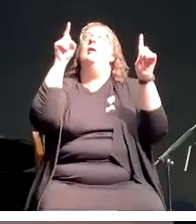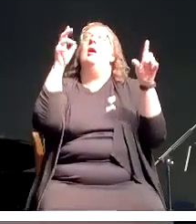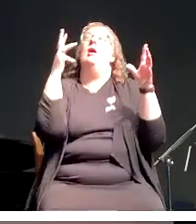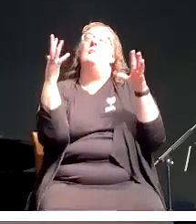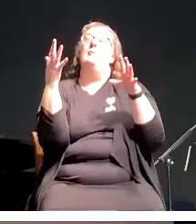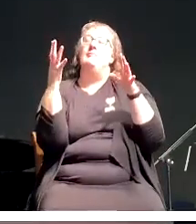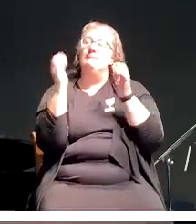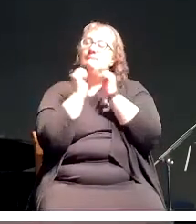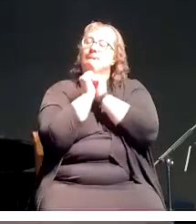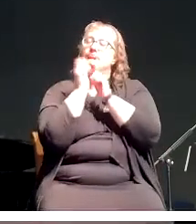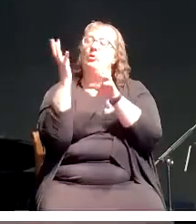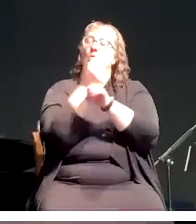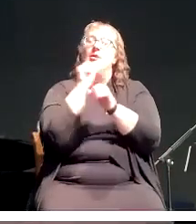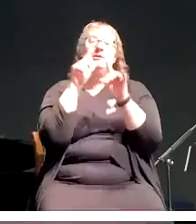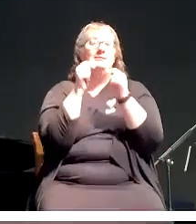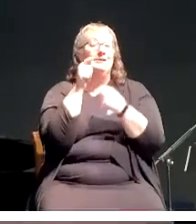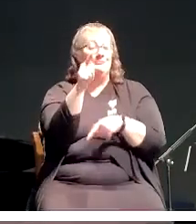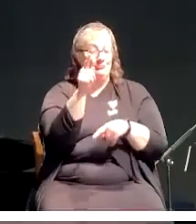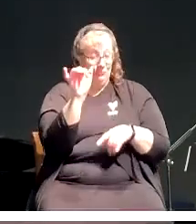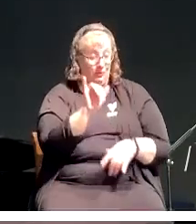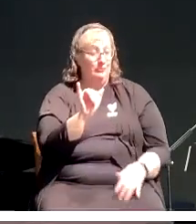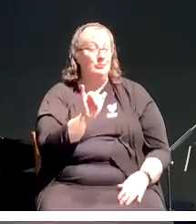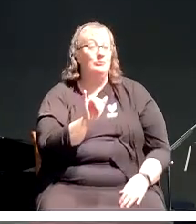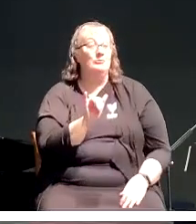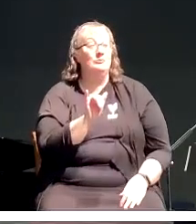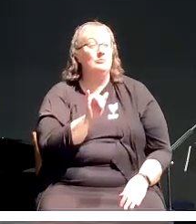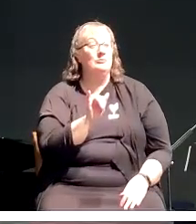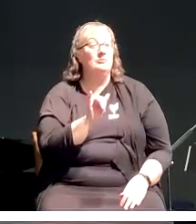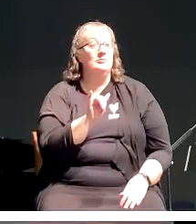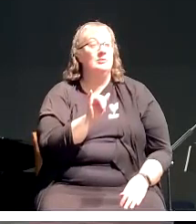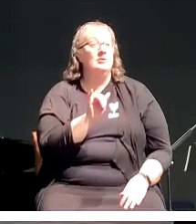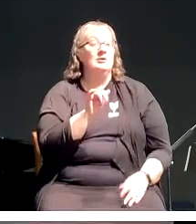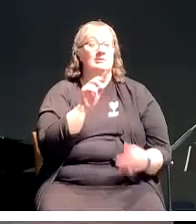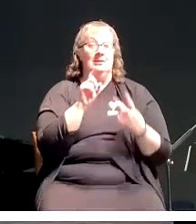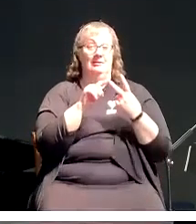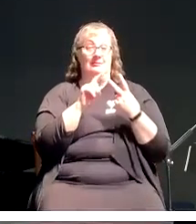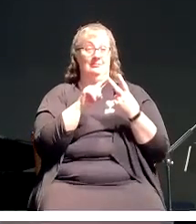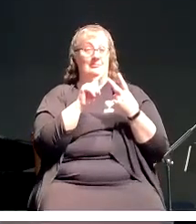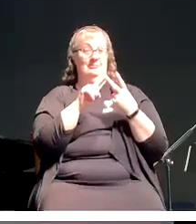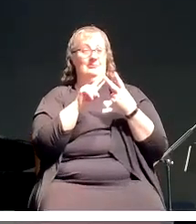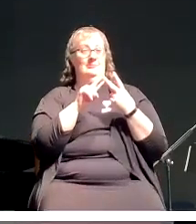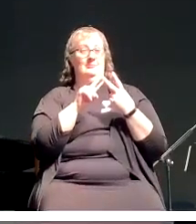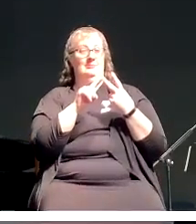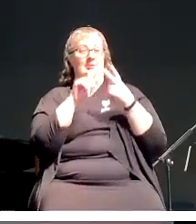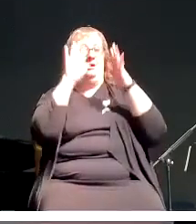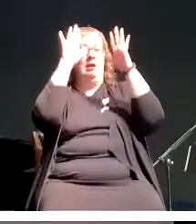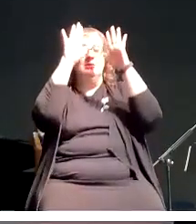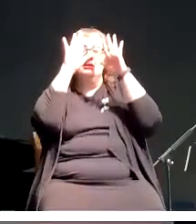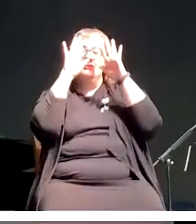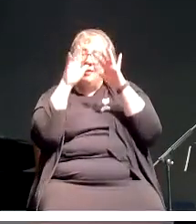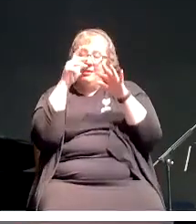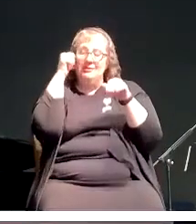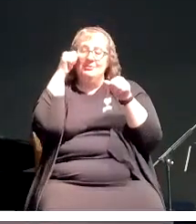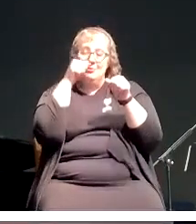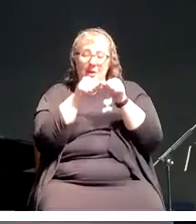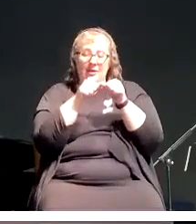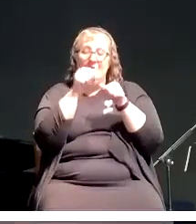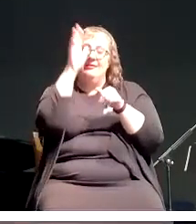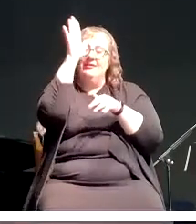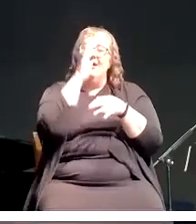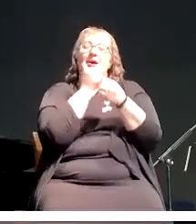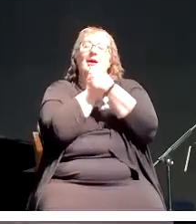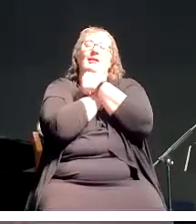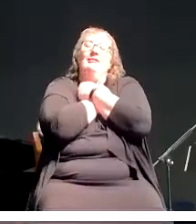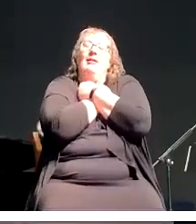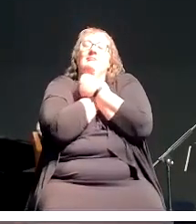winning team, and guess what? You can be too. And second, it's an amazing reminder that God loves me more